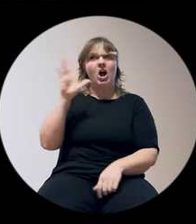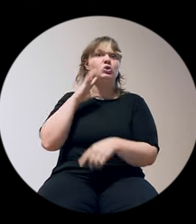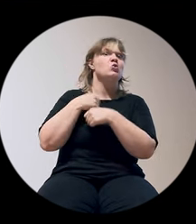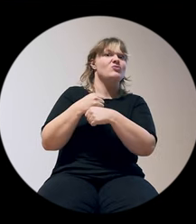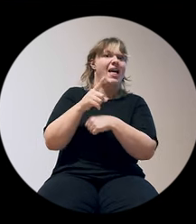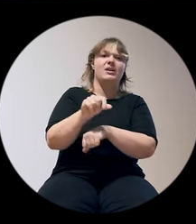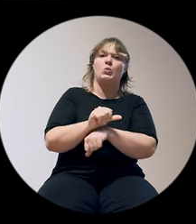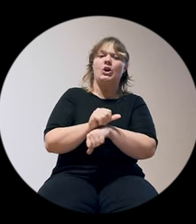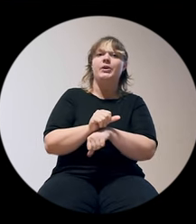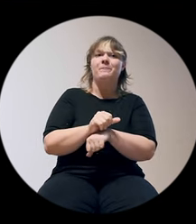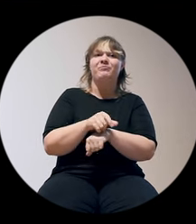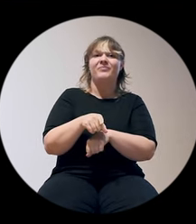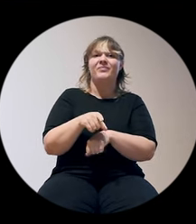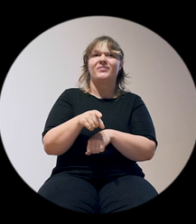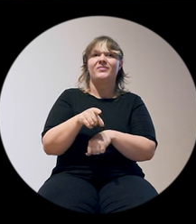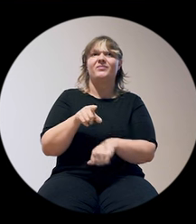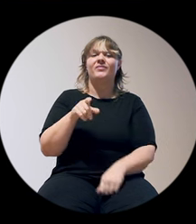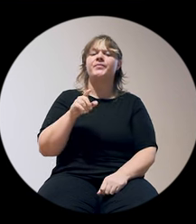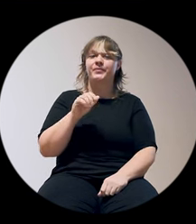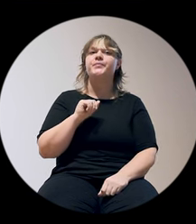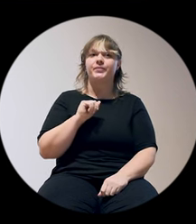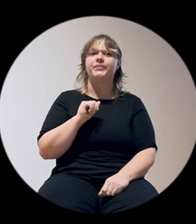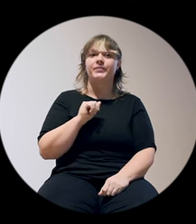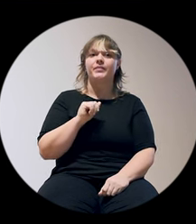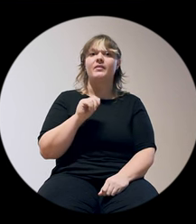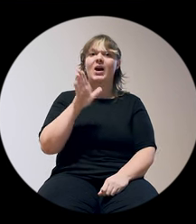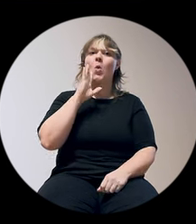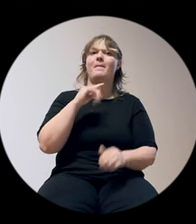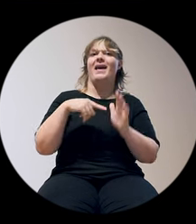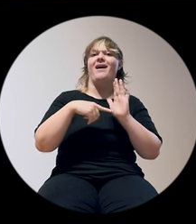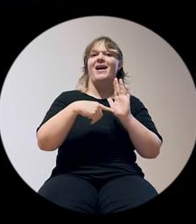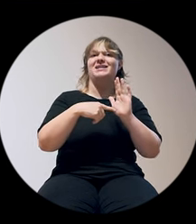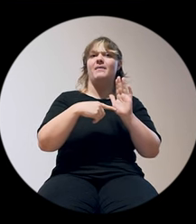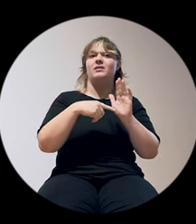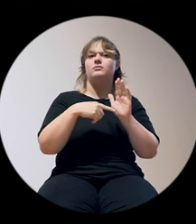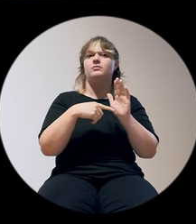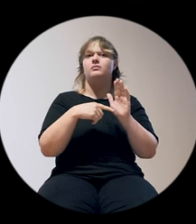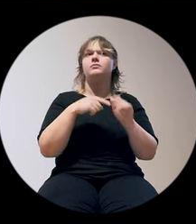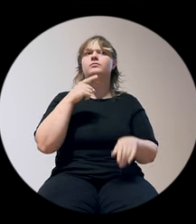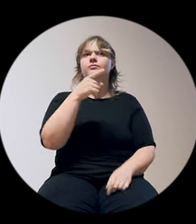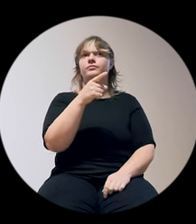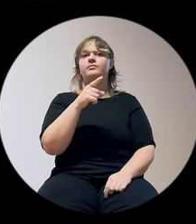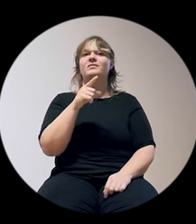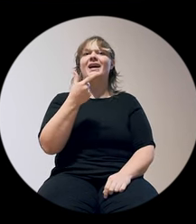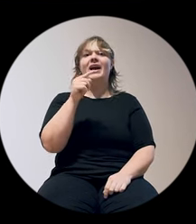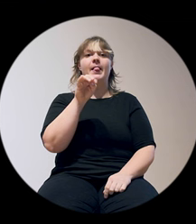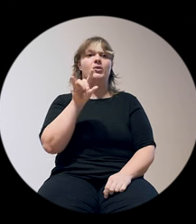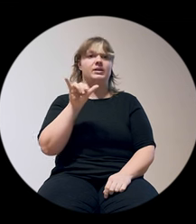work. So this work will be on exhibit at the